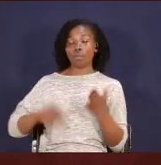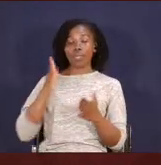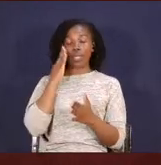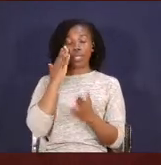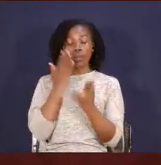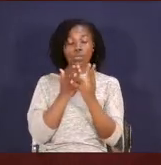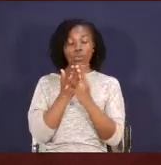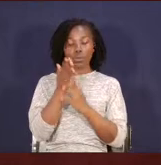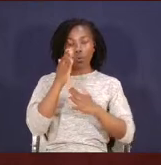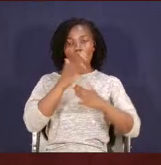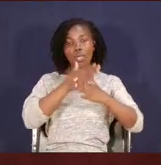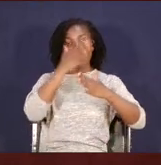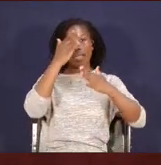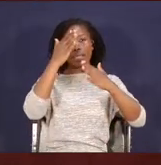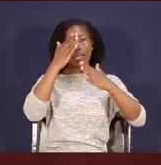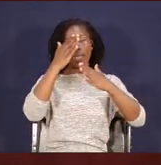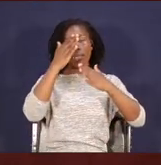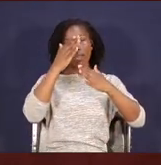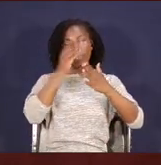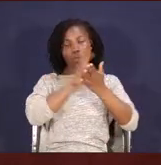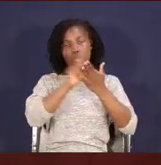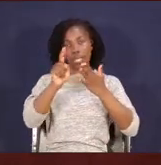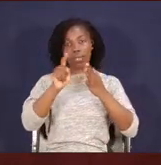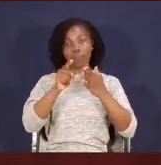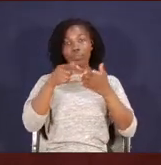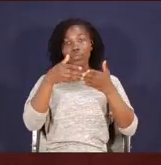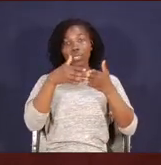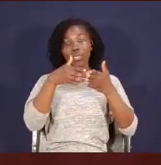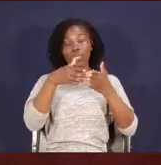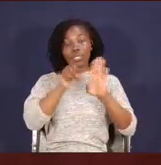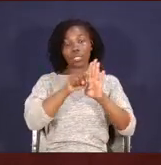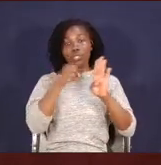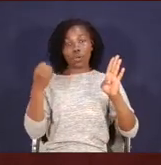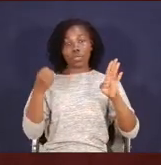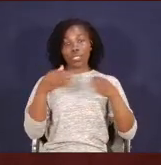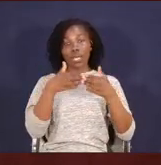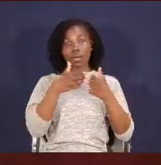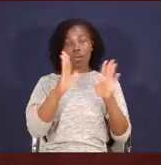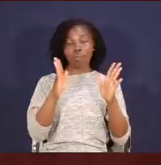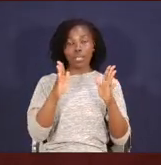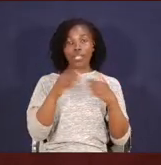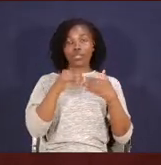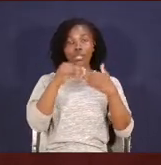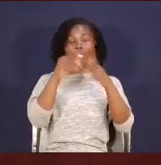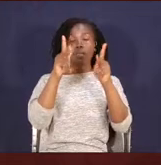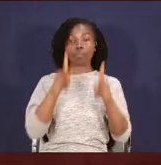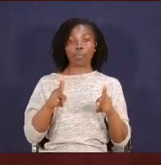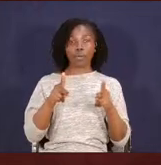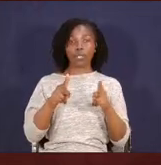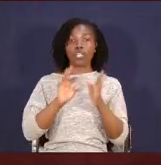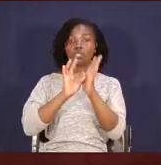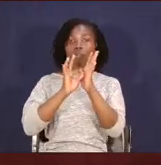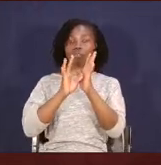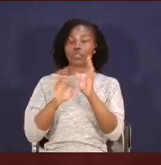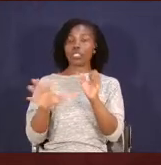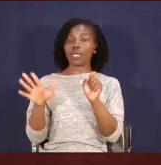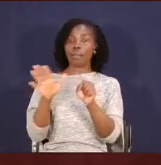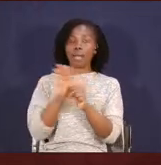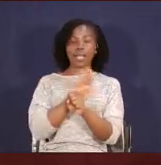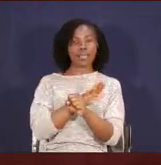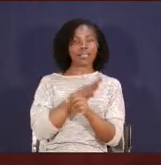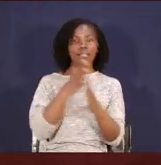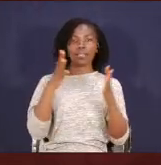this week, doors are open already. You are leading your place to the place of fruit, the place of abundance, the place